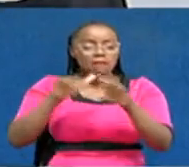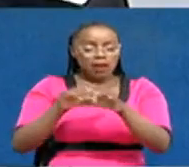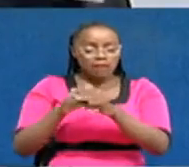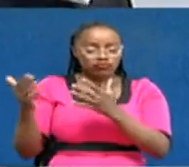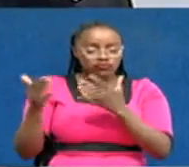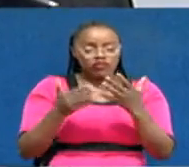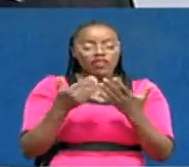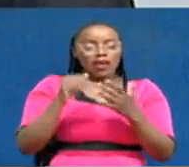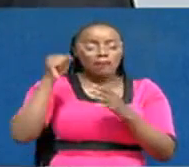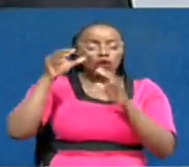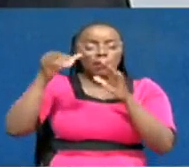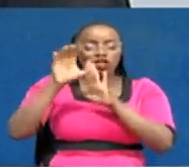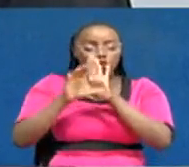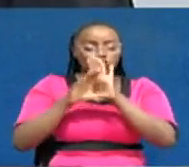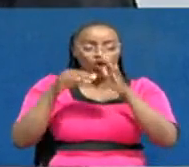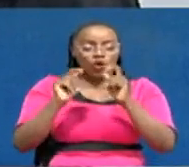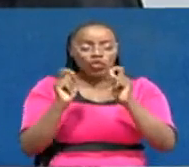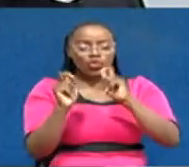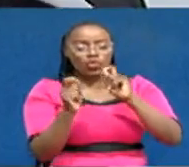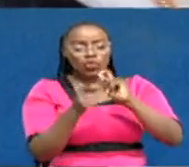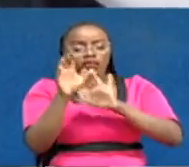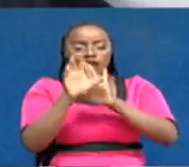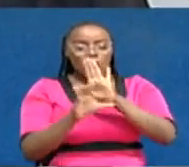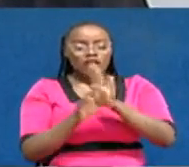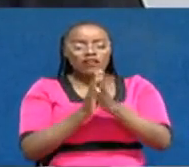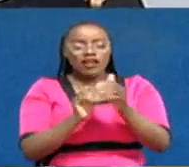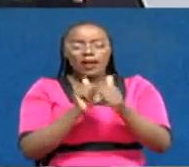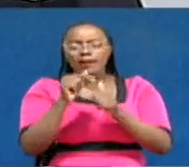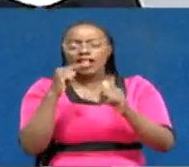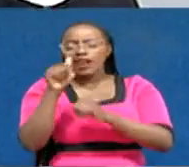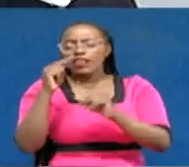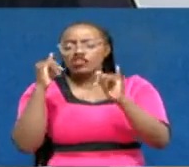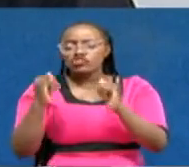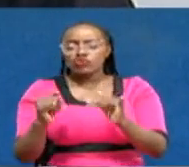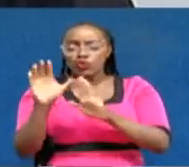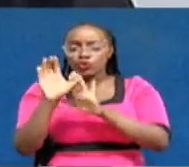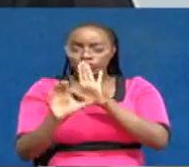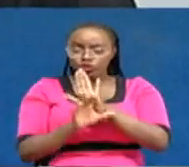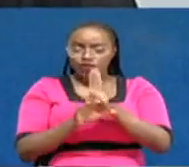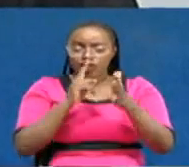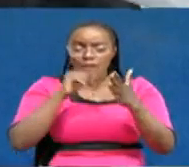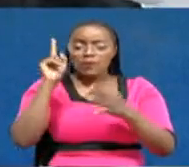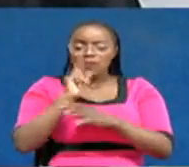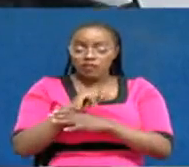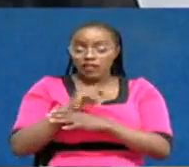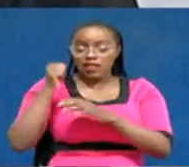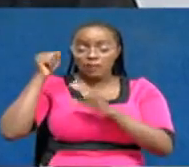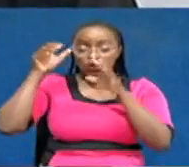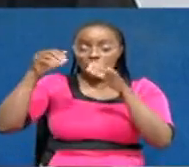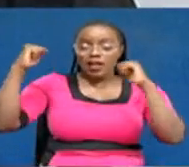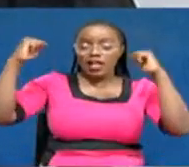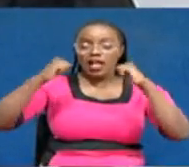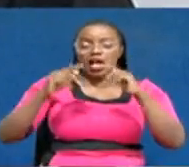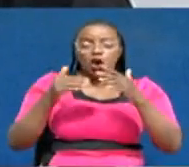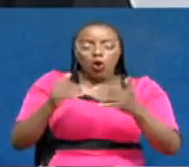to the party constitution, or even overturn the whole constitution and pass an entirely new one. It approves the party's agreements and